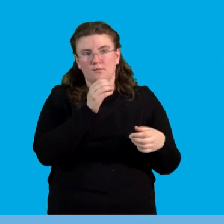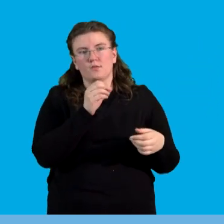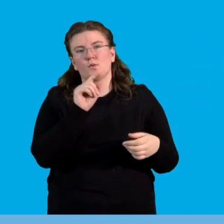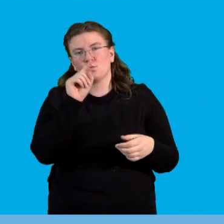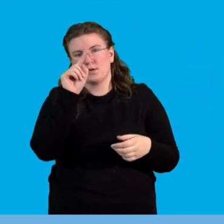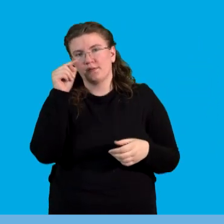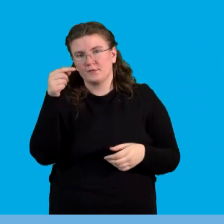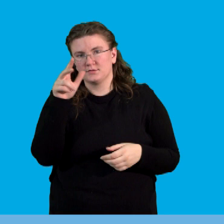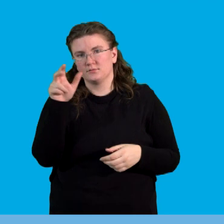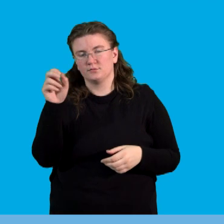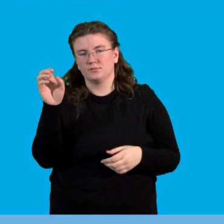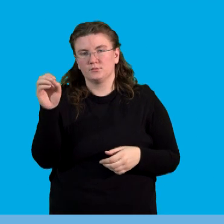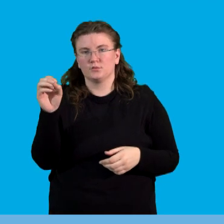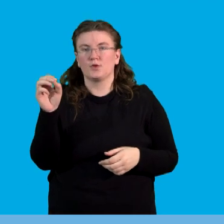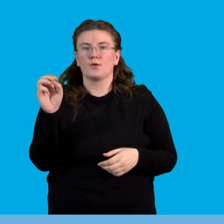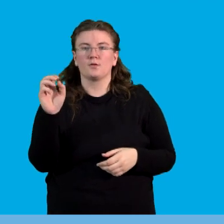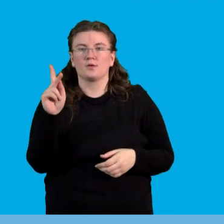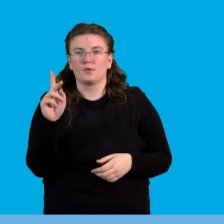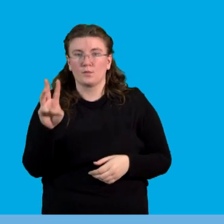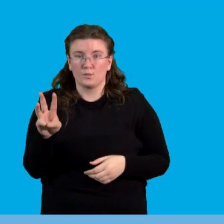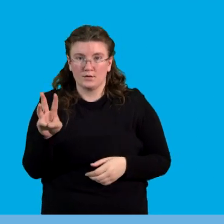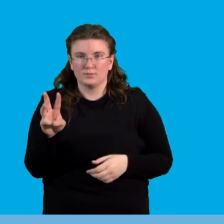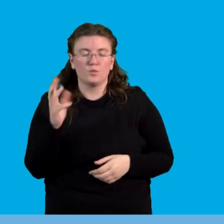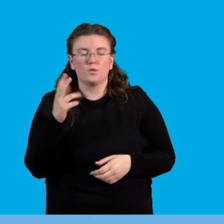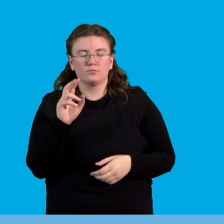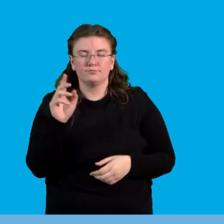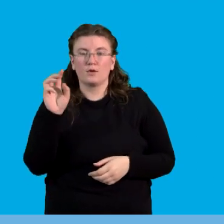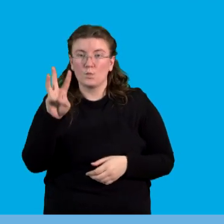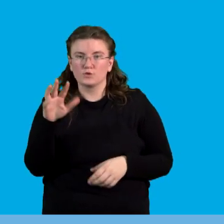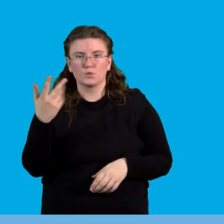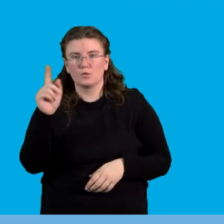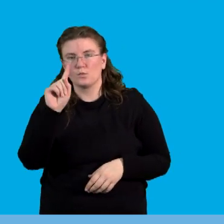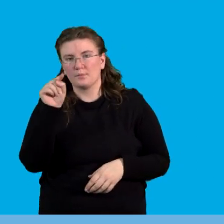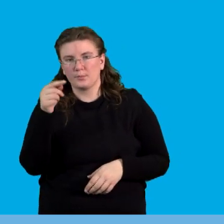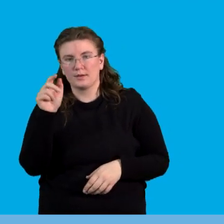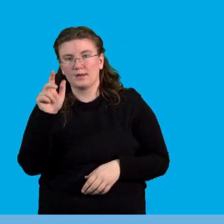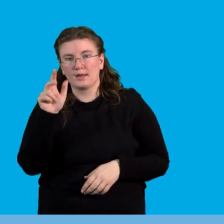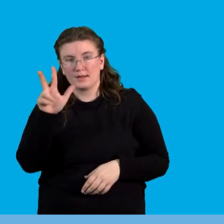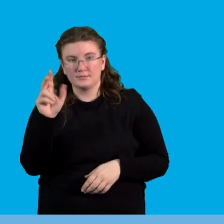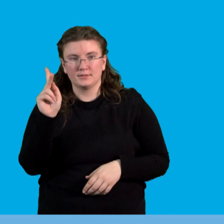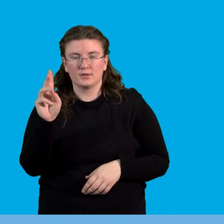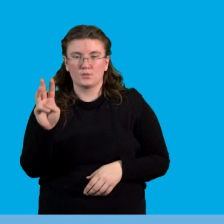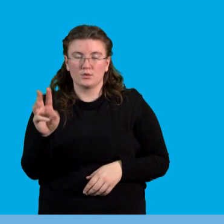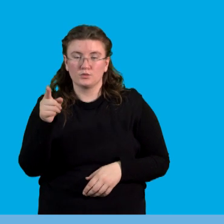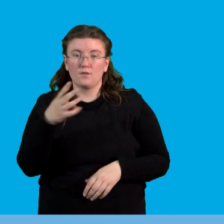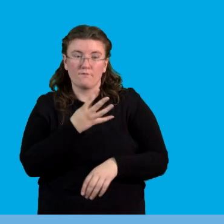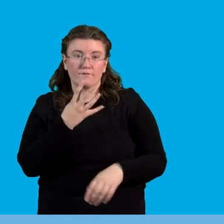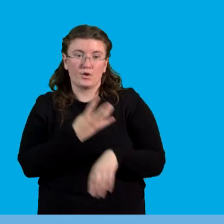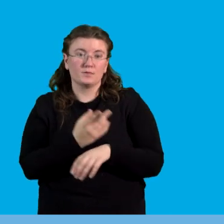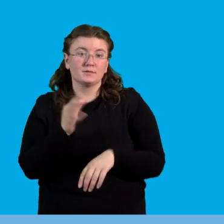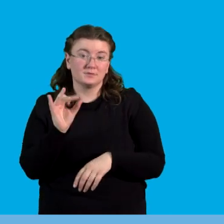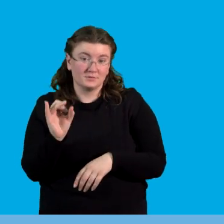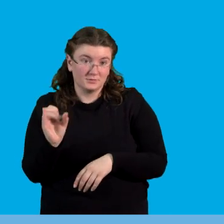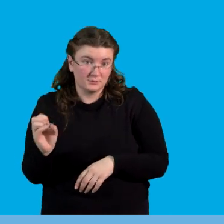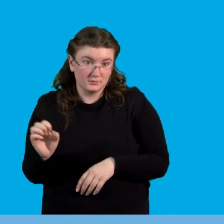a rating of 1,800 watts or 1.8 kilowatts, and using it for 4 hours every day, and the